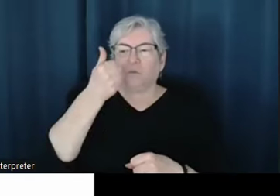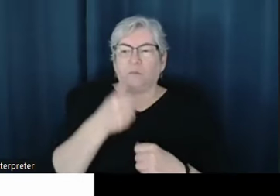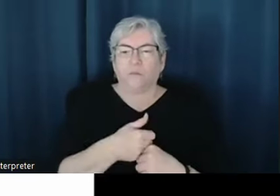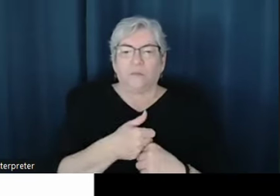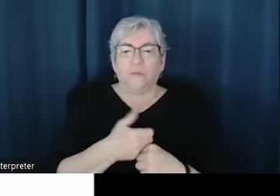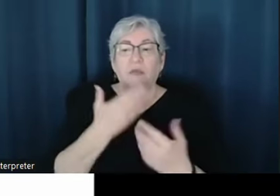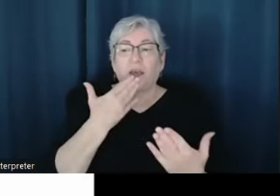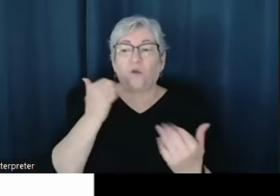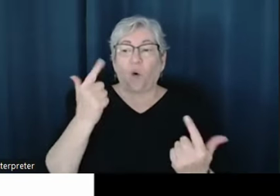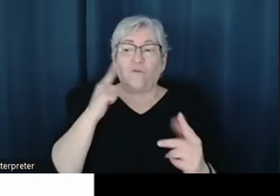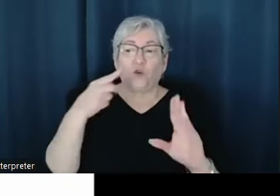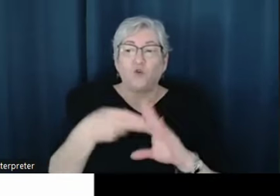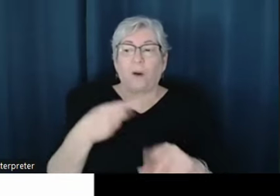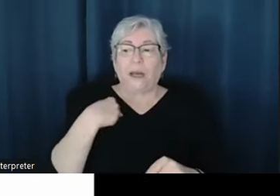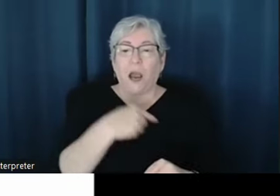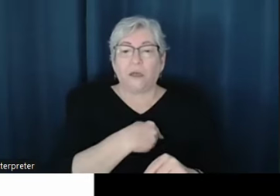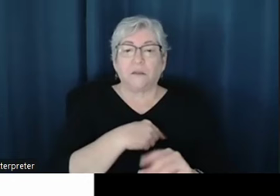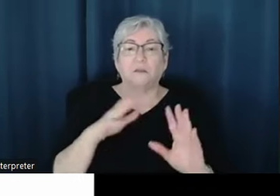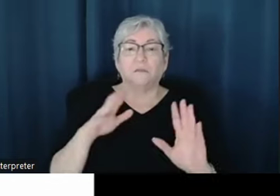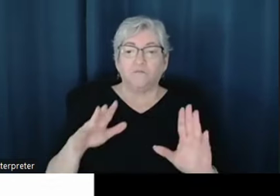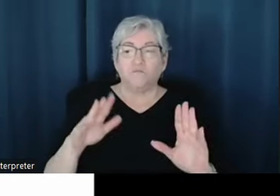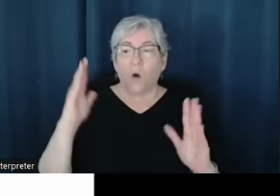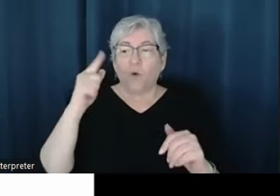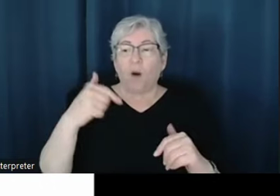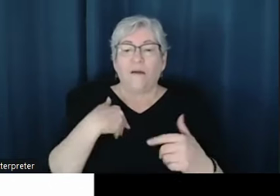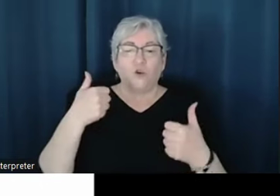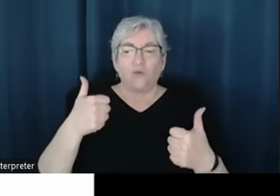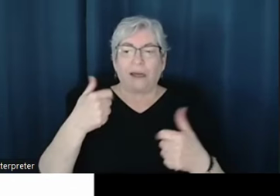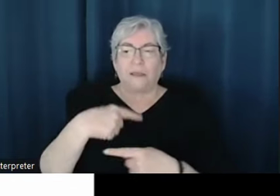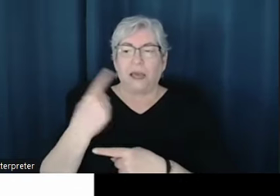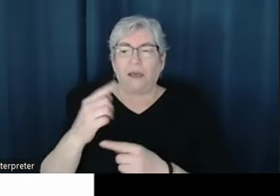you all for joining us, and I hope you have a wonderful day.